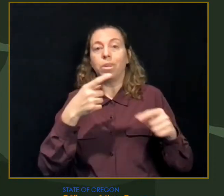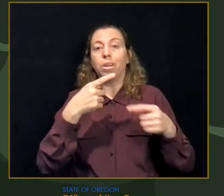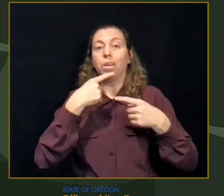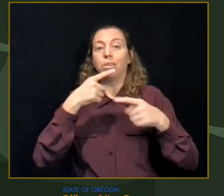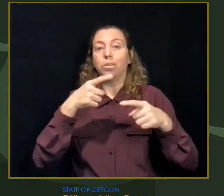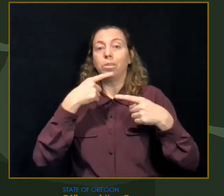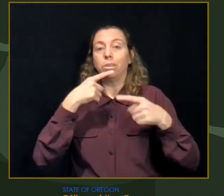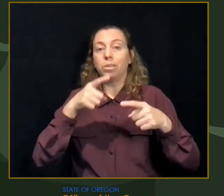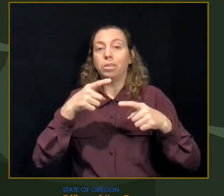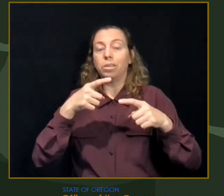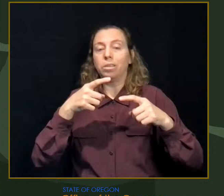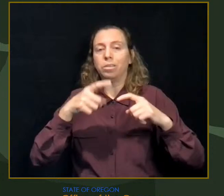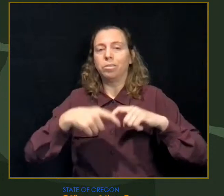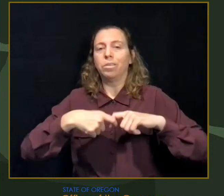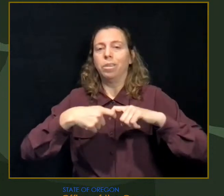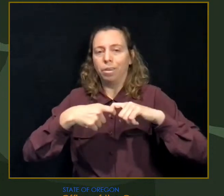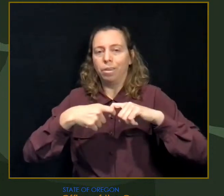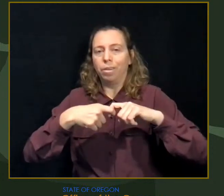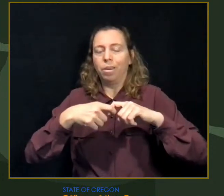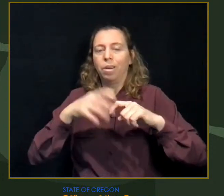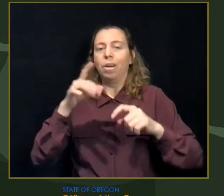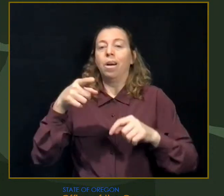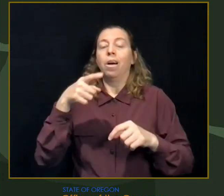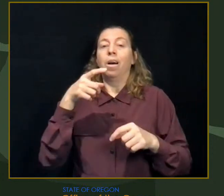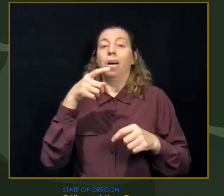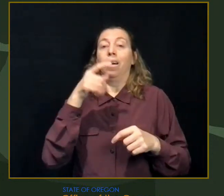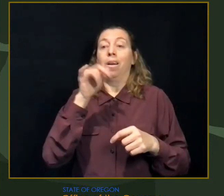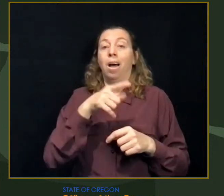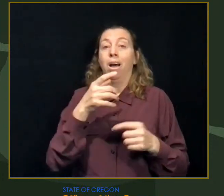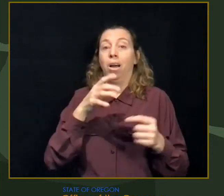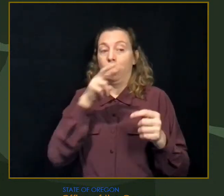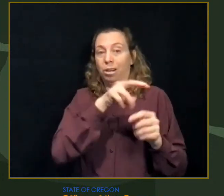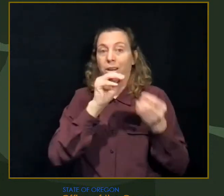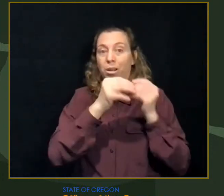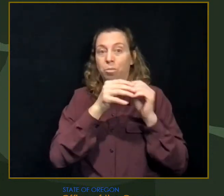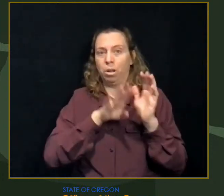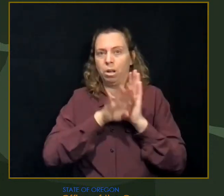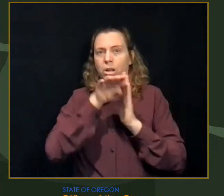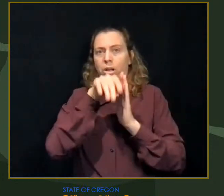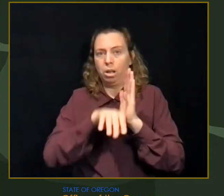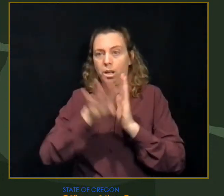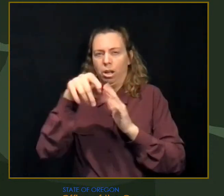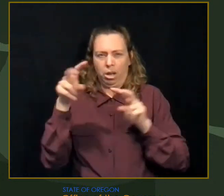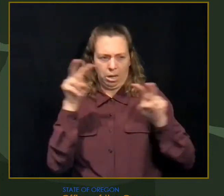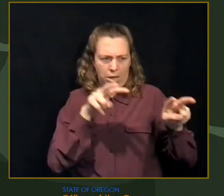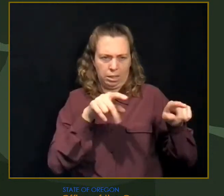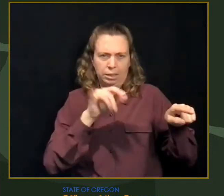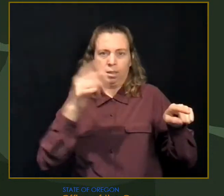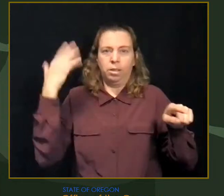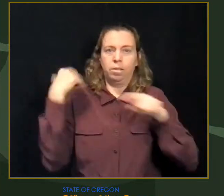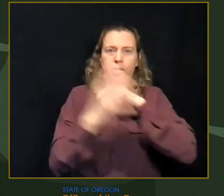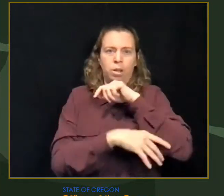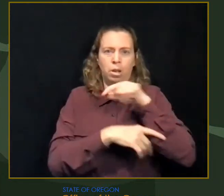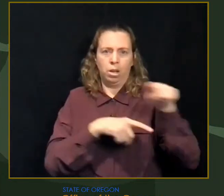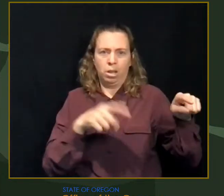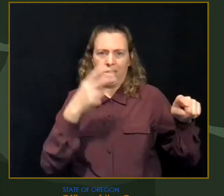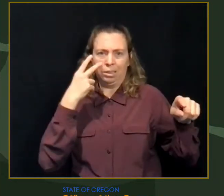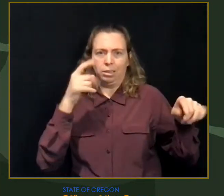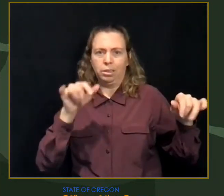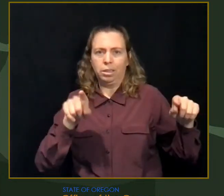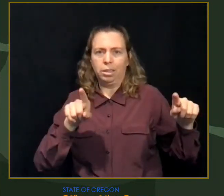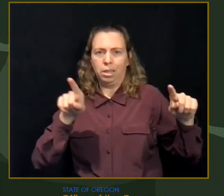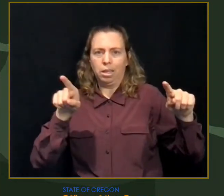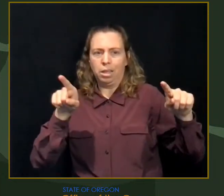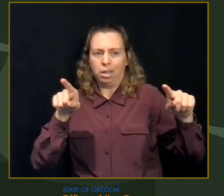very equivalent point in the acceleration. So I think you'll see that probably made sense. My guess